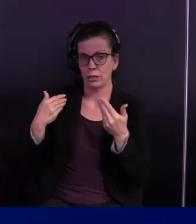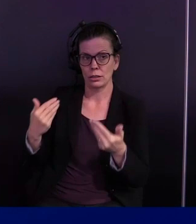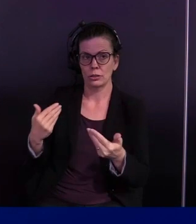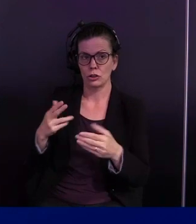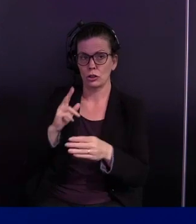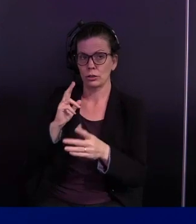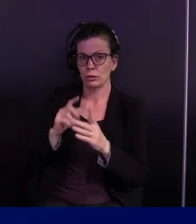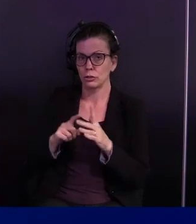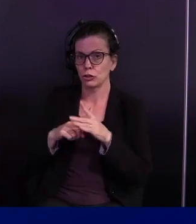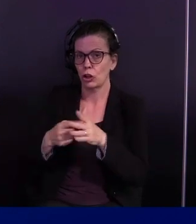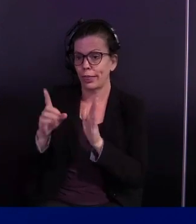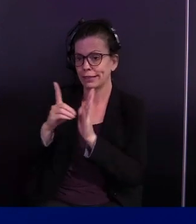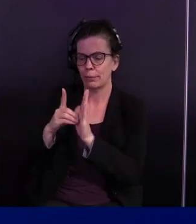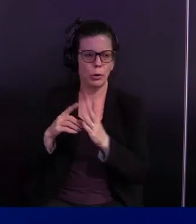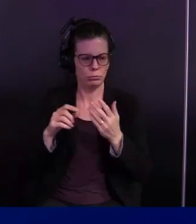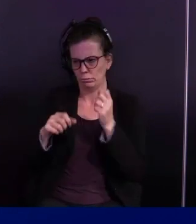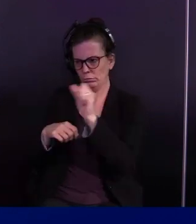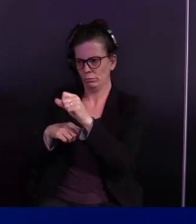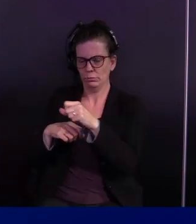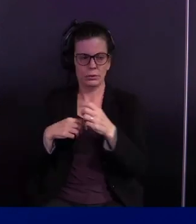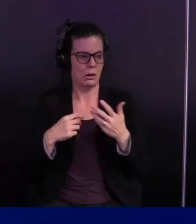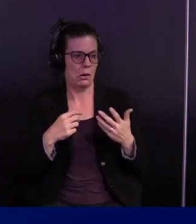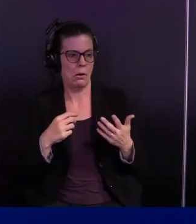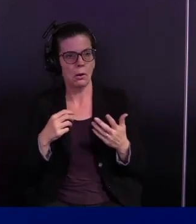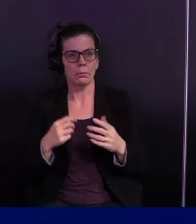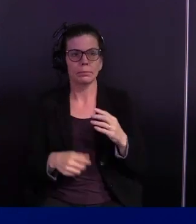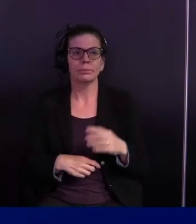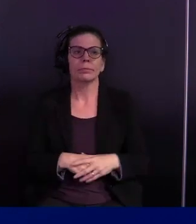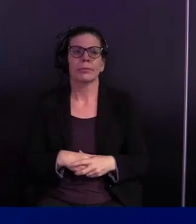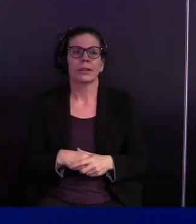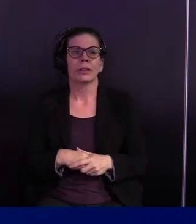right into the demo then? Yeah. Okay, let's do it.